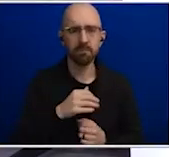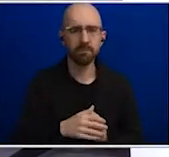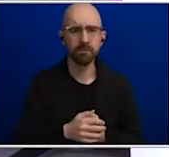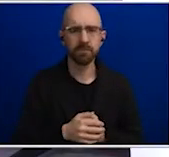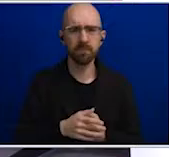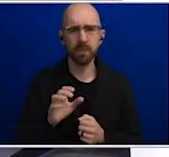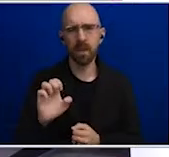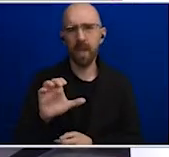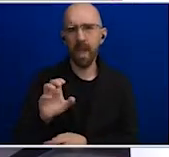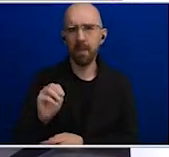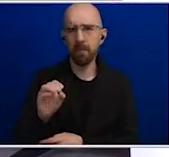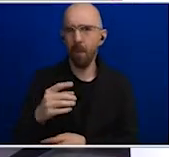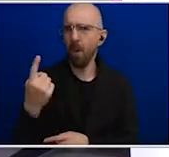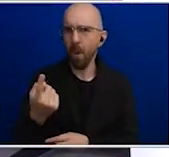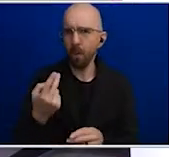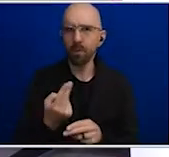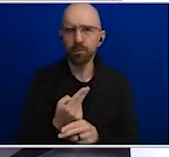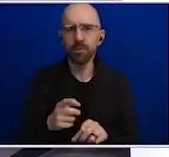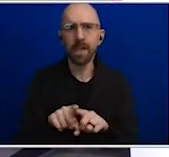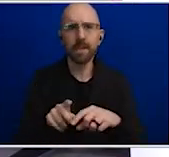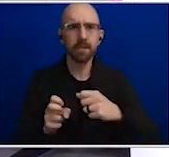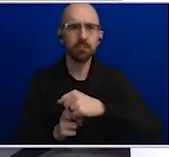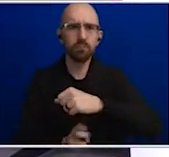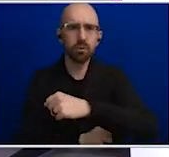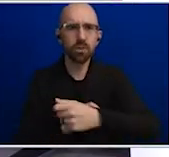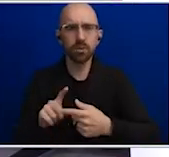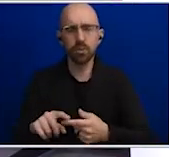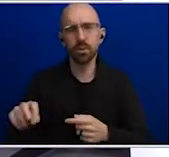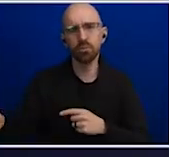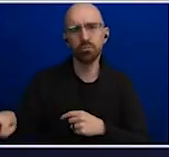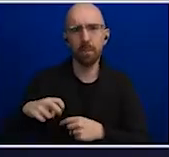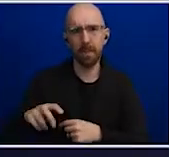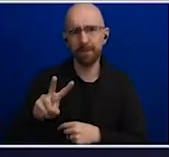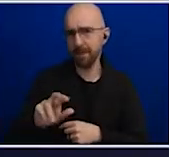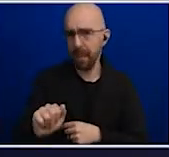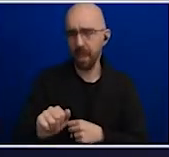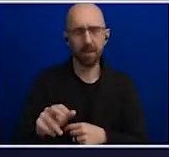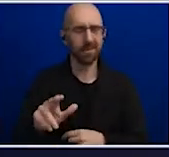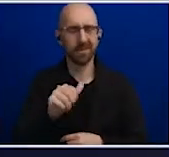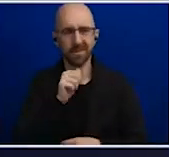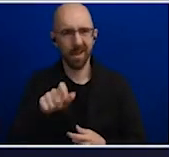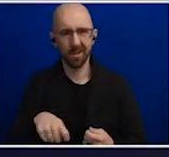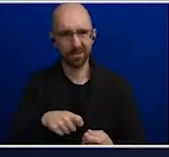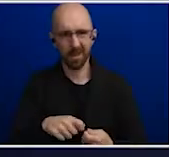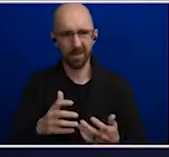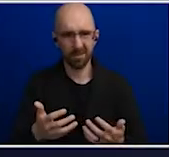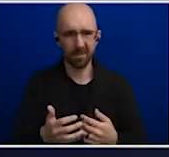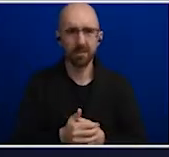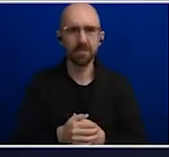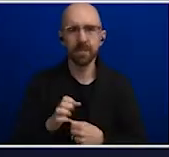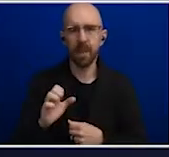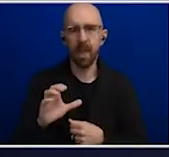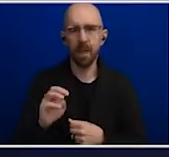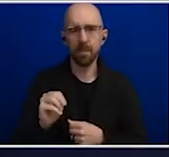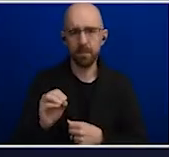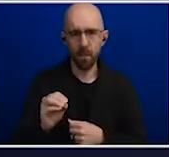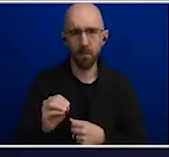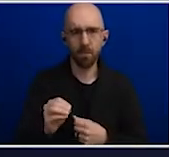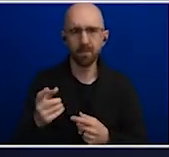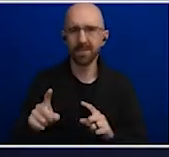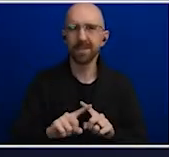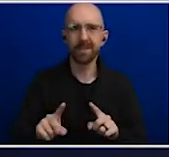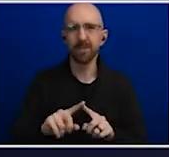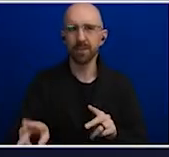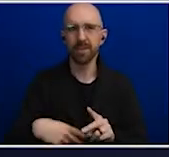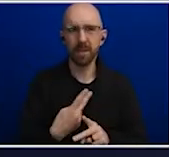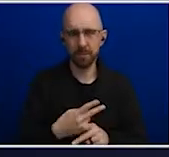always used as a bridge to transplant, VA ECMO? No, not necessarily. So ECMO, and obviously there's different forms. When you